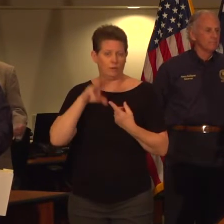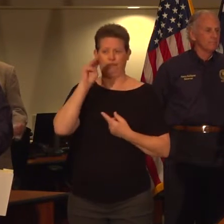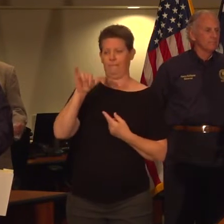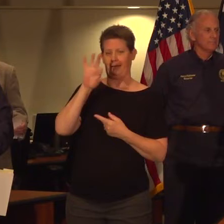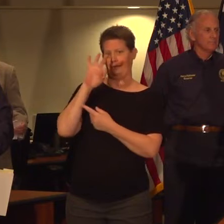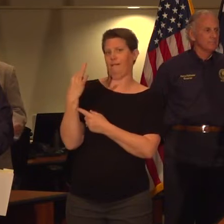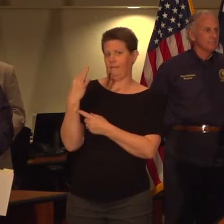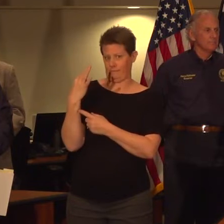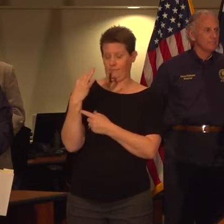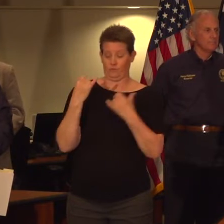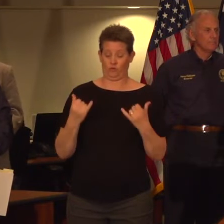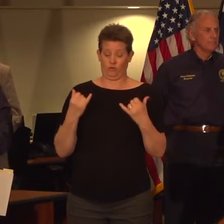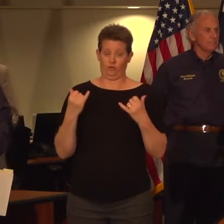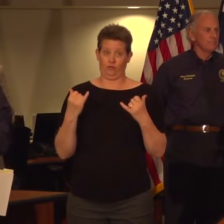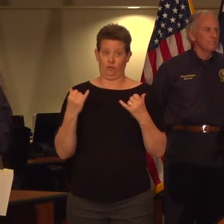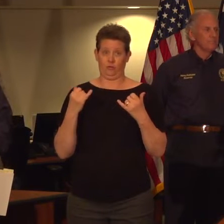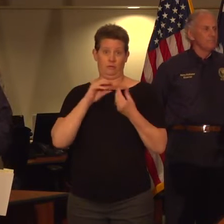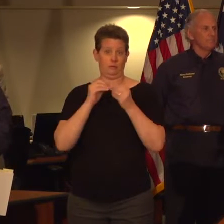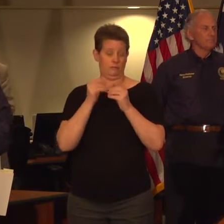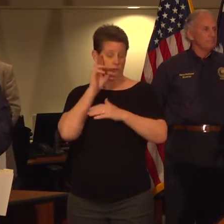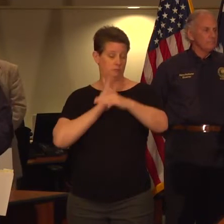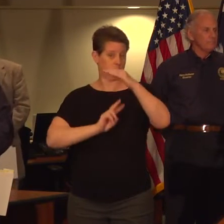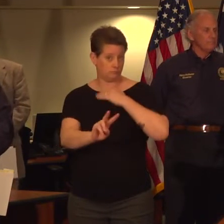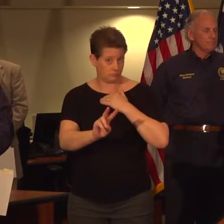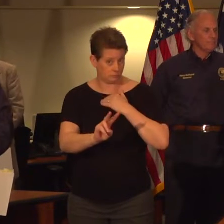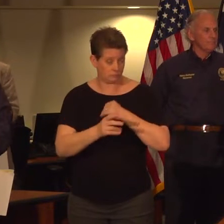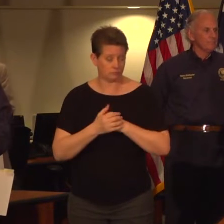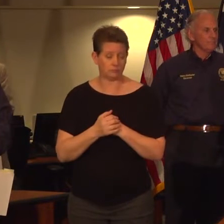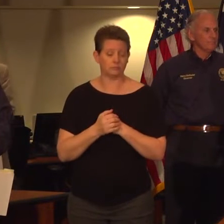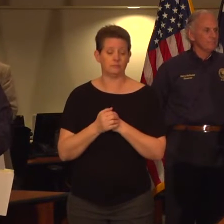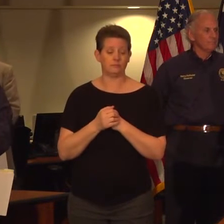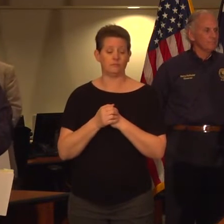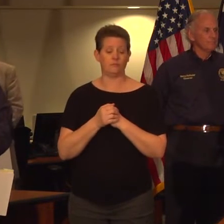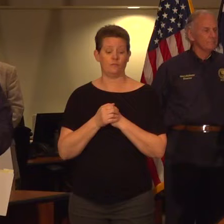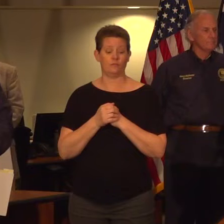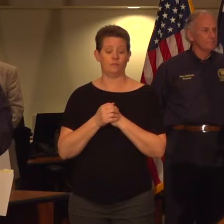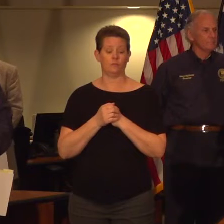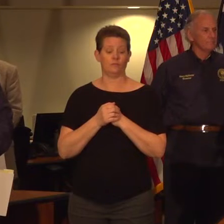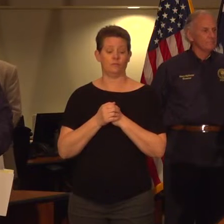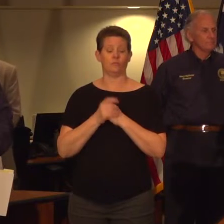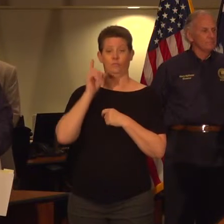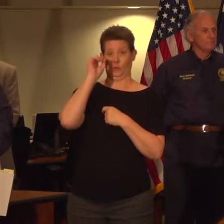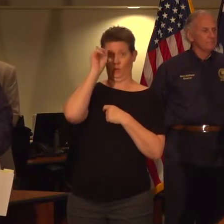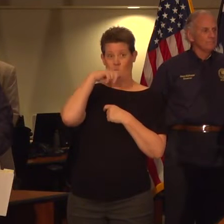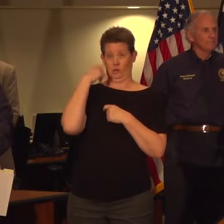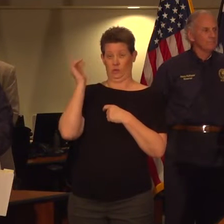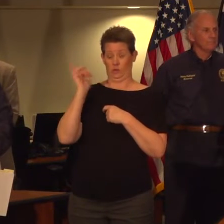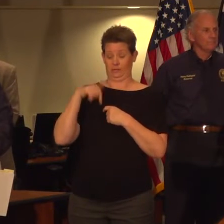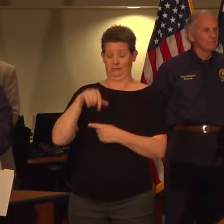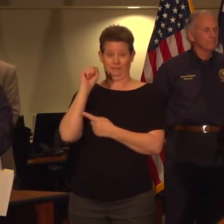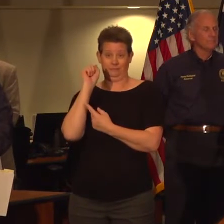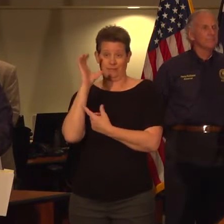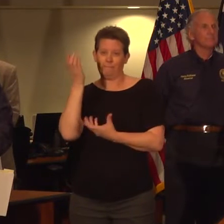is that the projections currently indicate that South Carolina may see 750 new cases per week